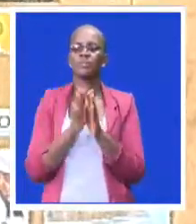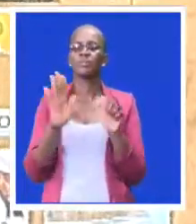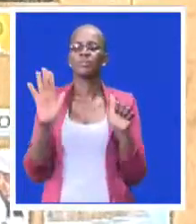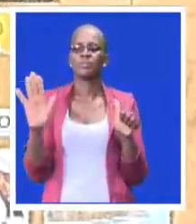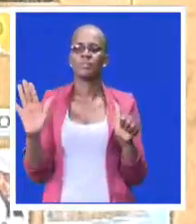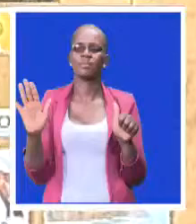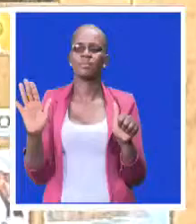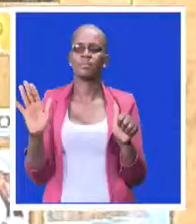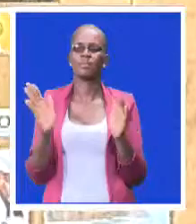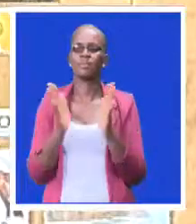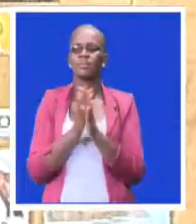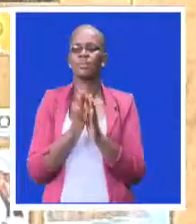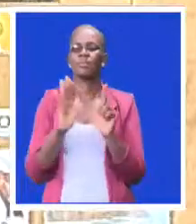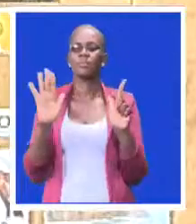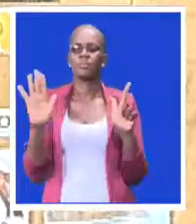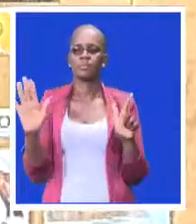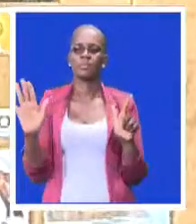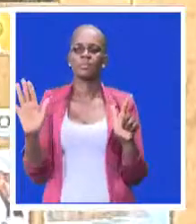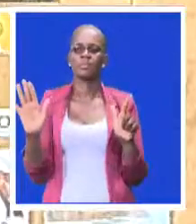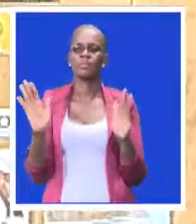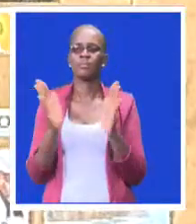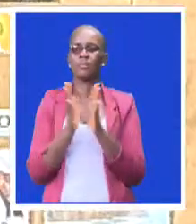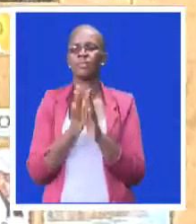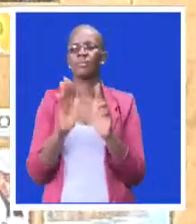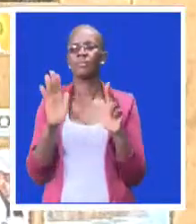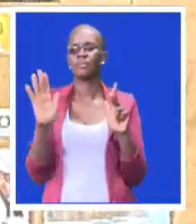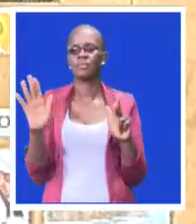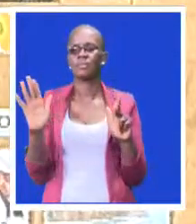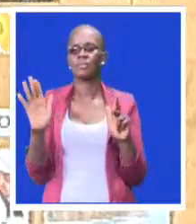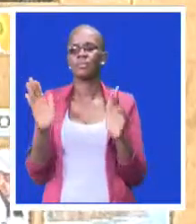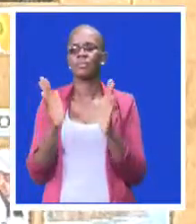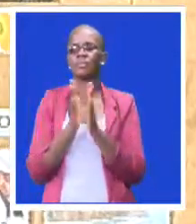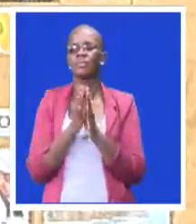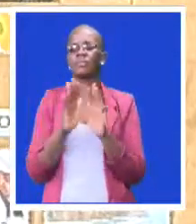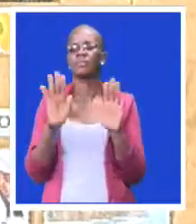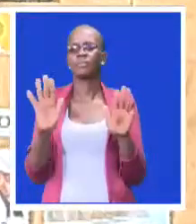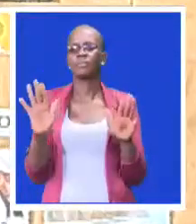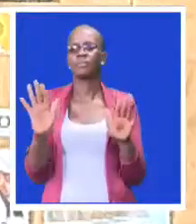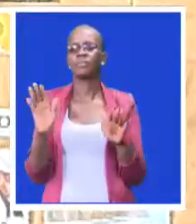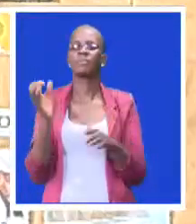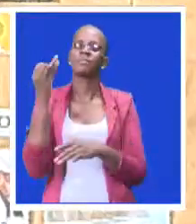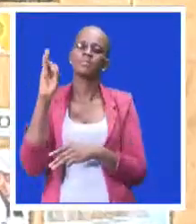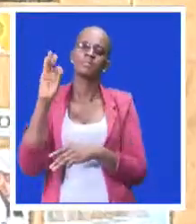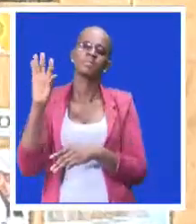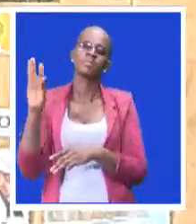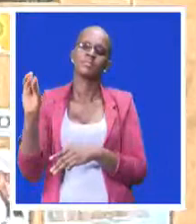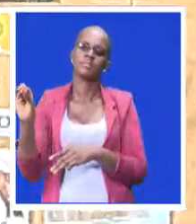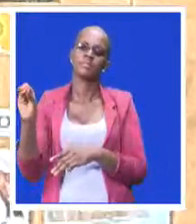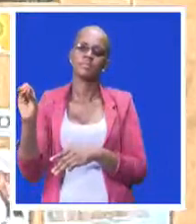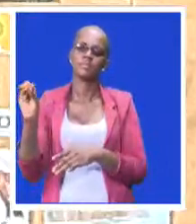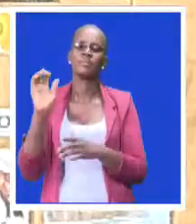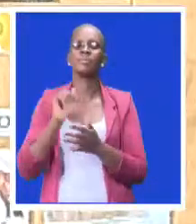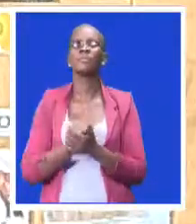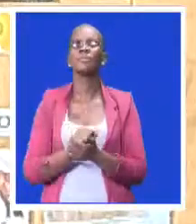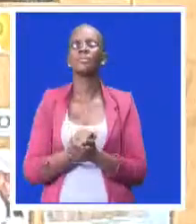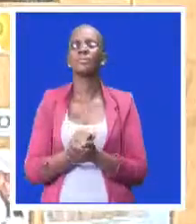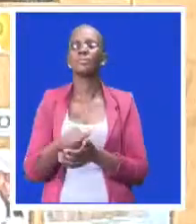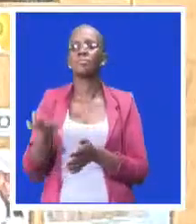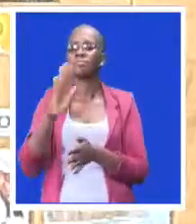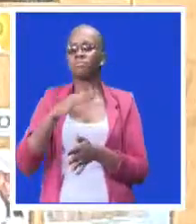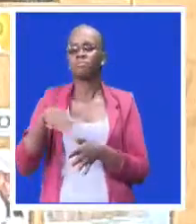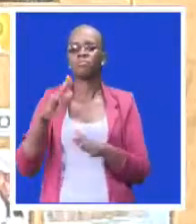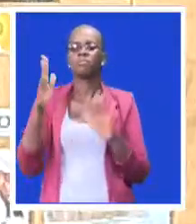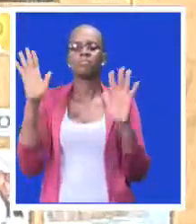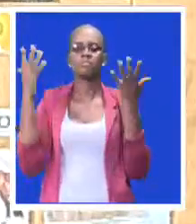16, 17, 18, 19, 20. Very good, boys and girls.